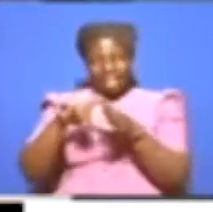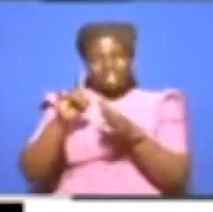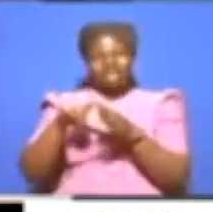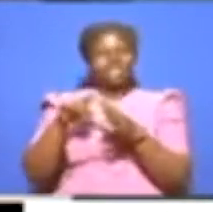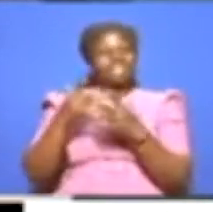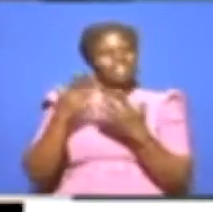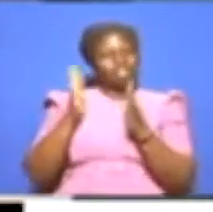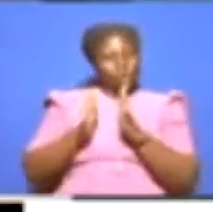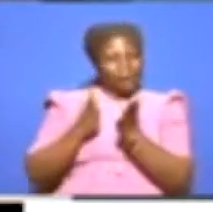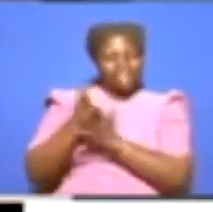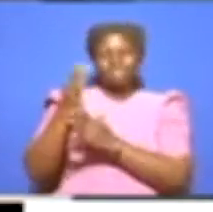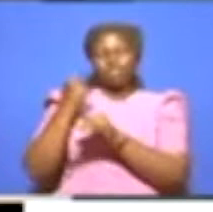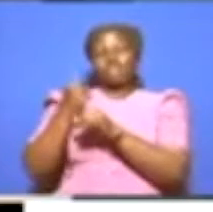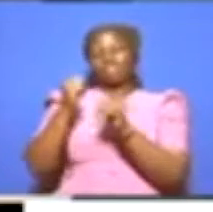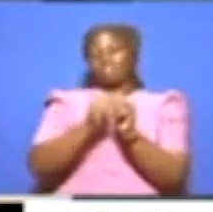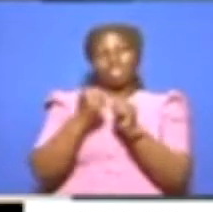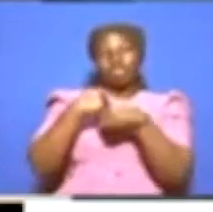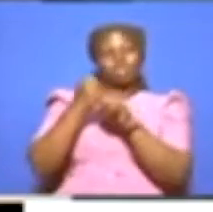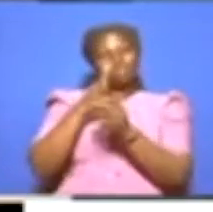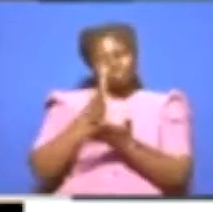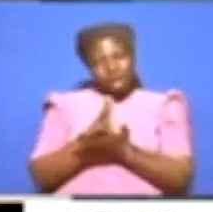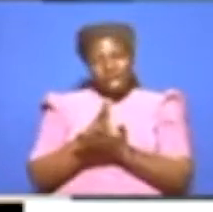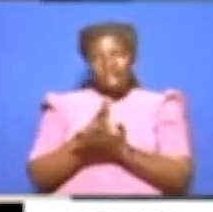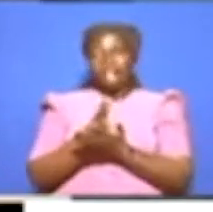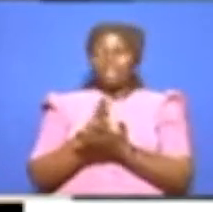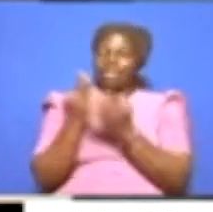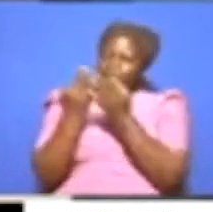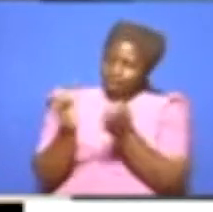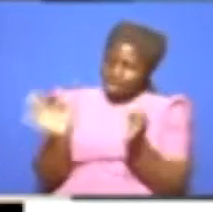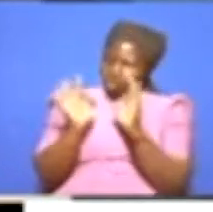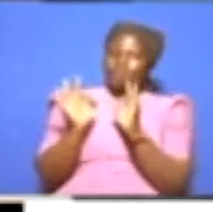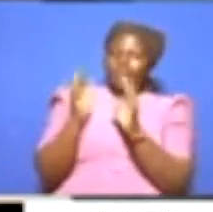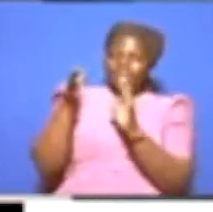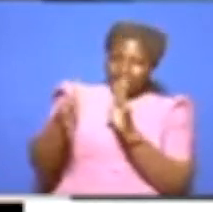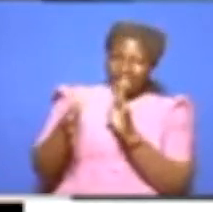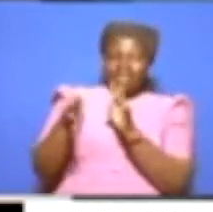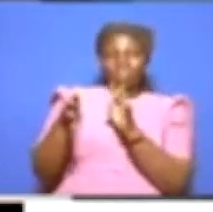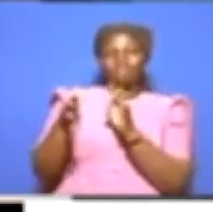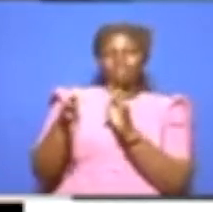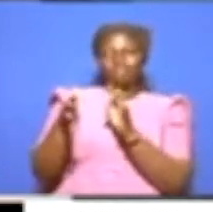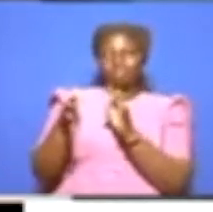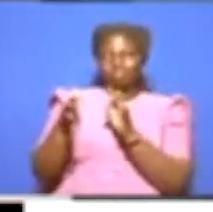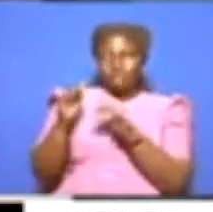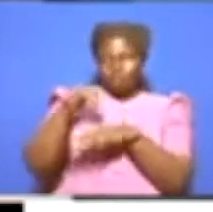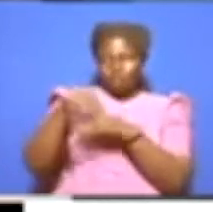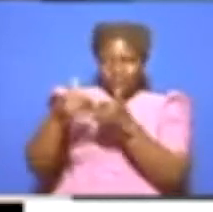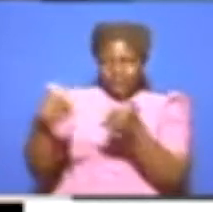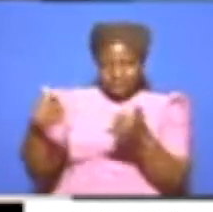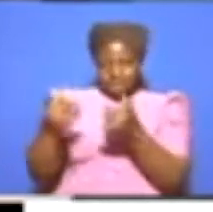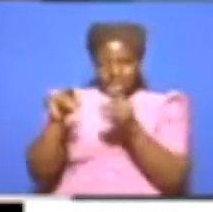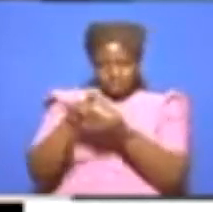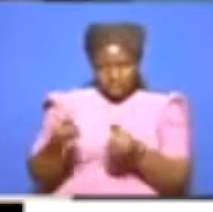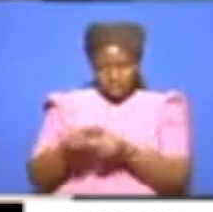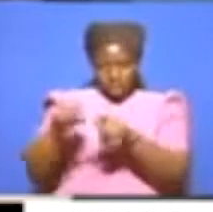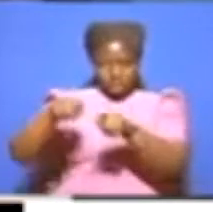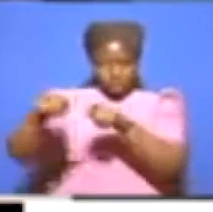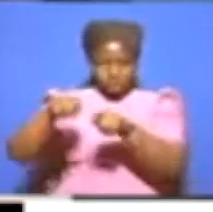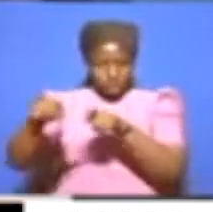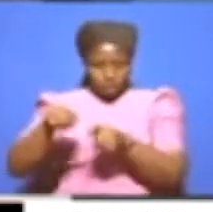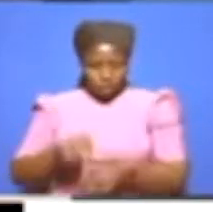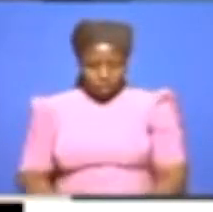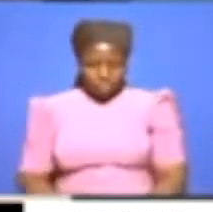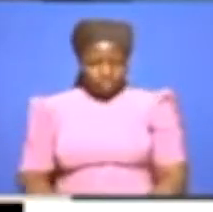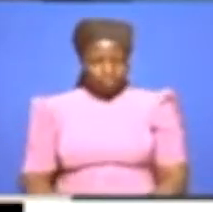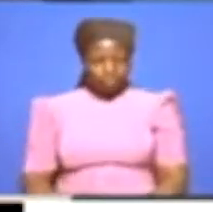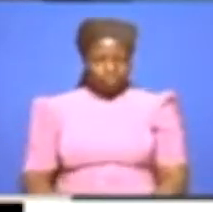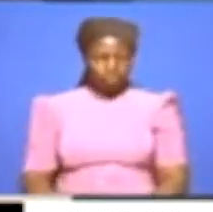ensures the legitimate uses and freedoms online are not curtailed as a result of that. And the final question I would want to